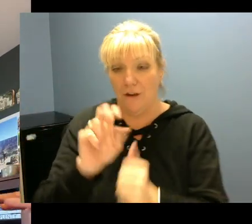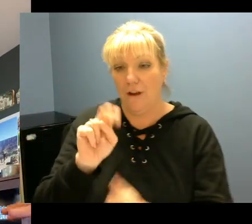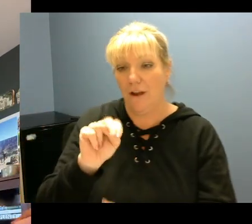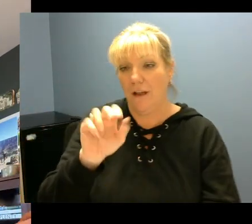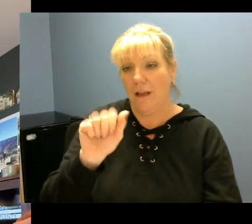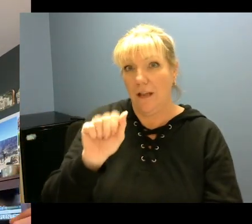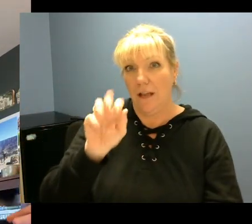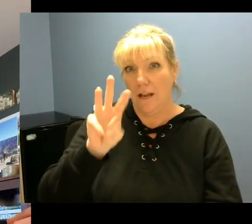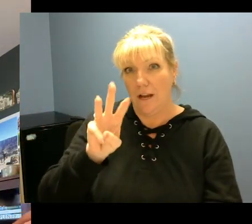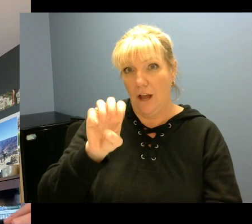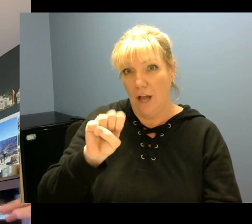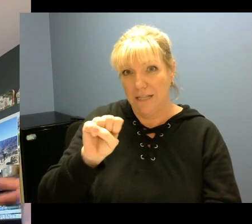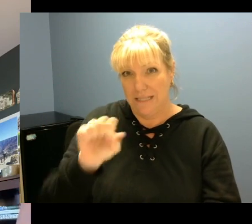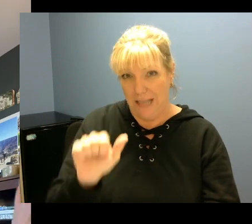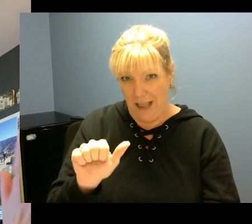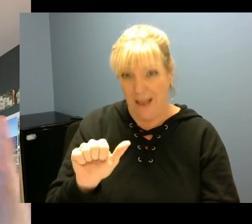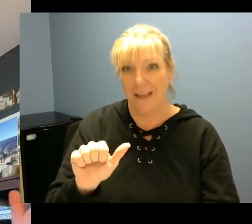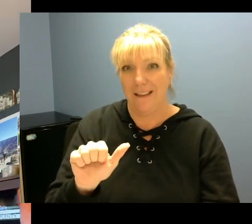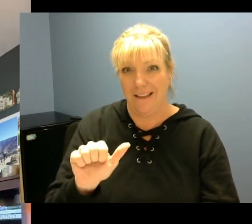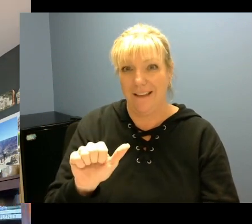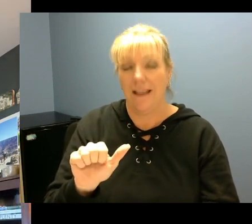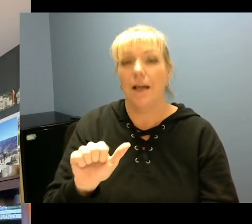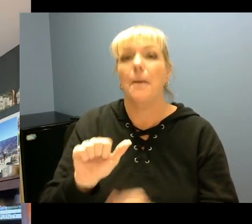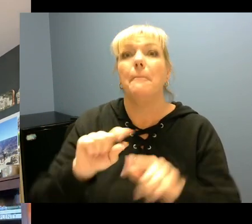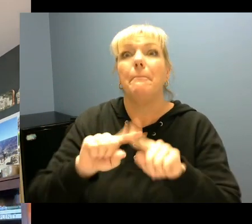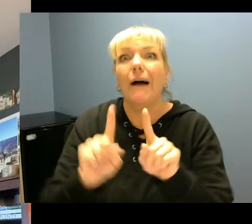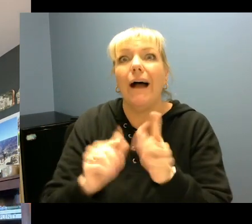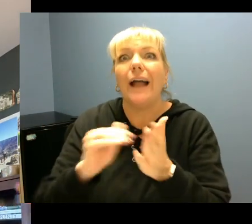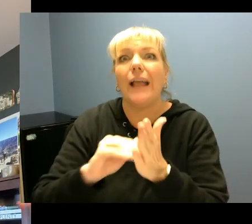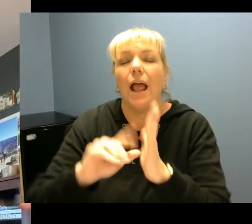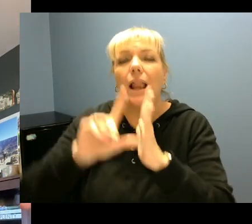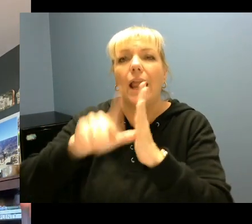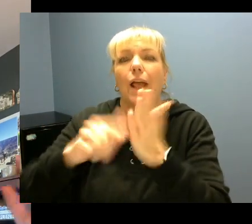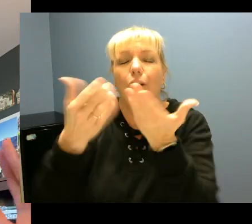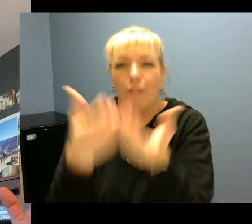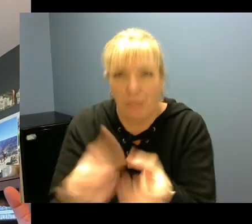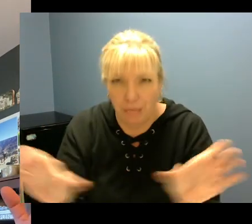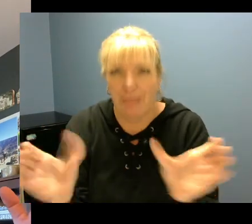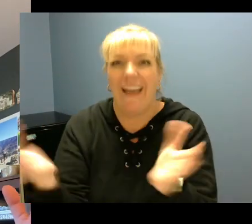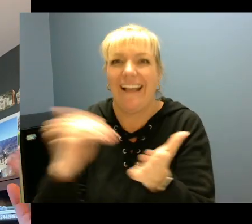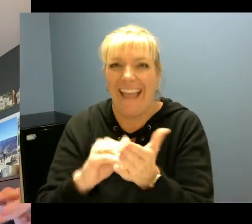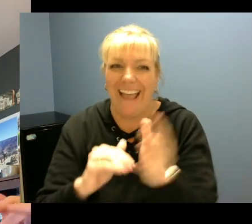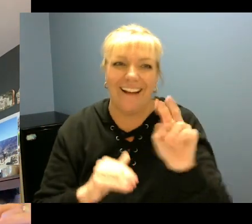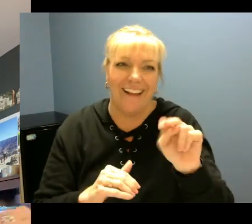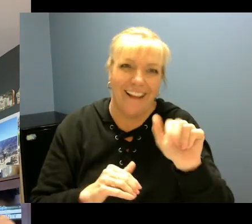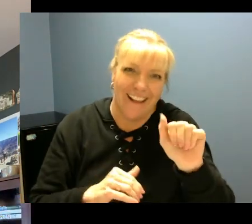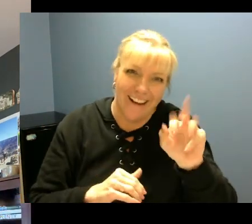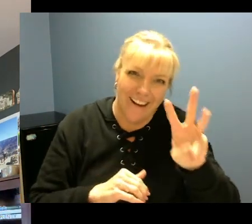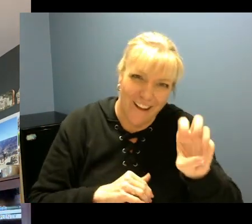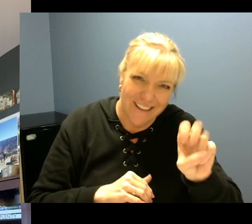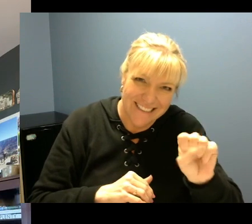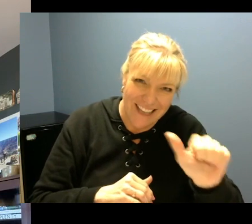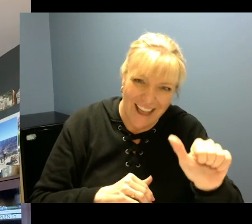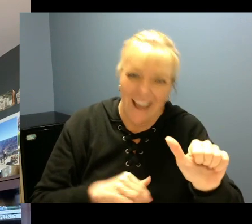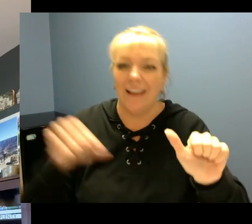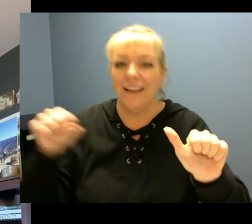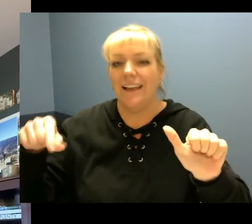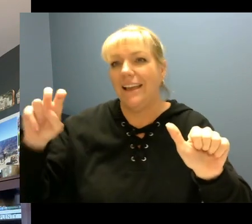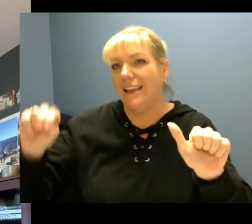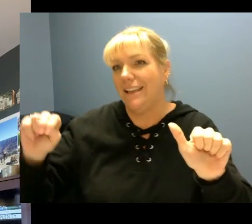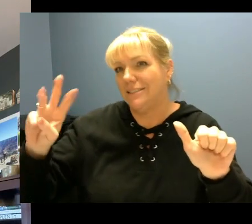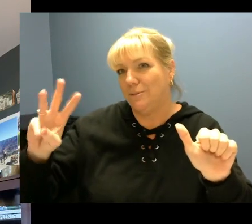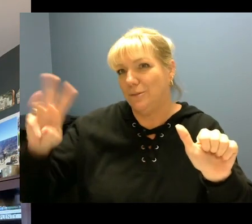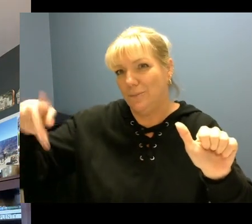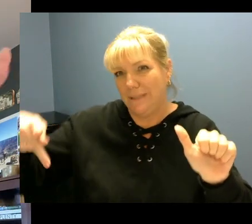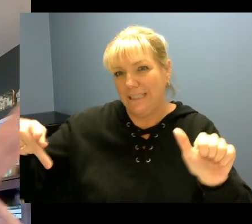AWSA. But then we're going to see them split again and become NASA on the one hand and the National Women's Party on the other